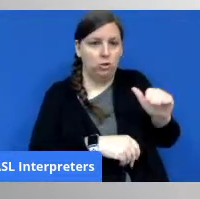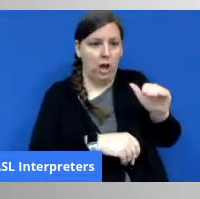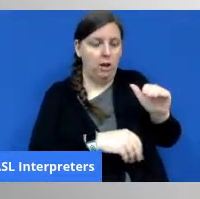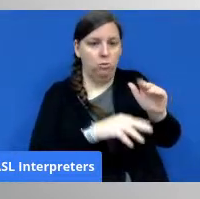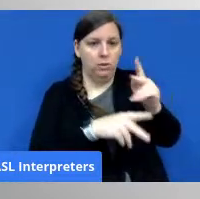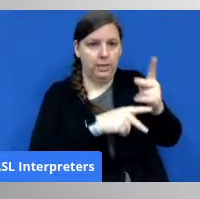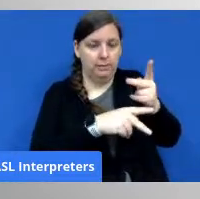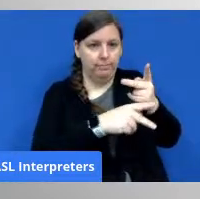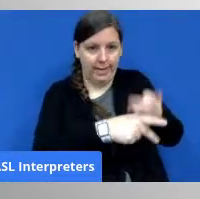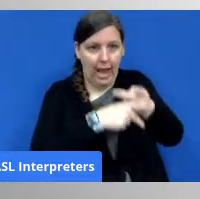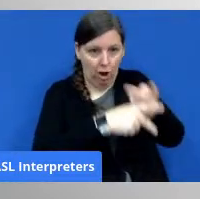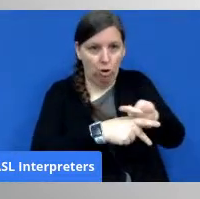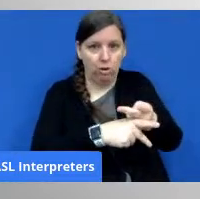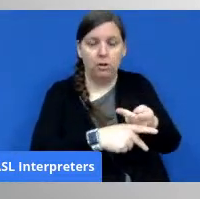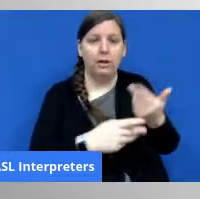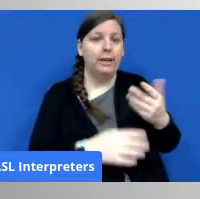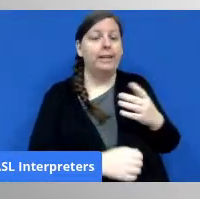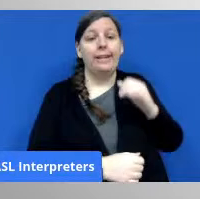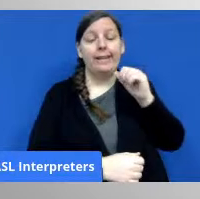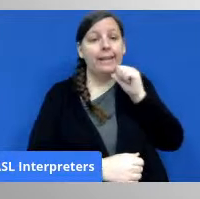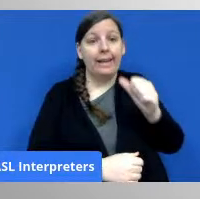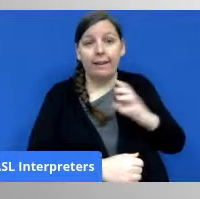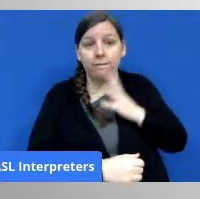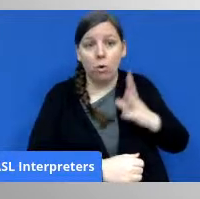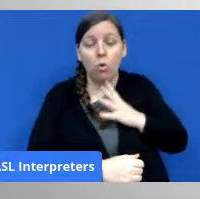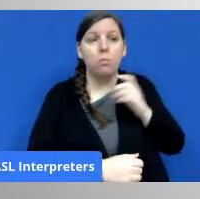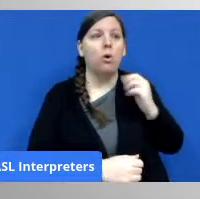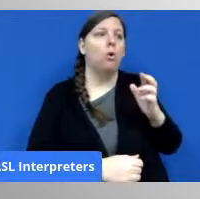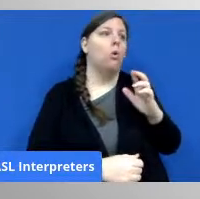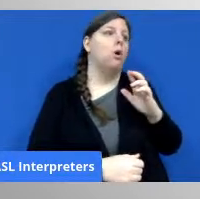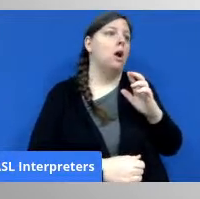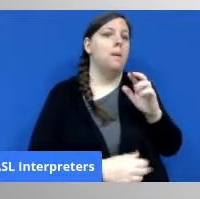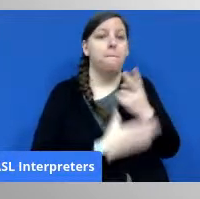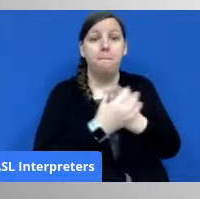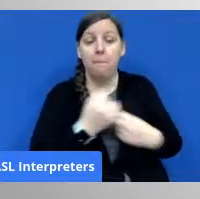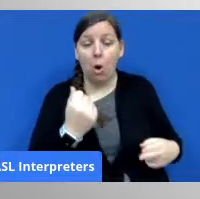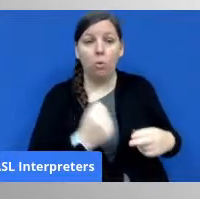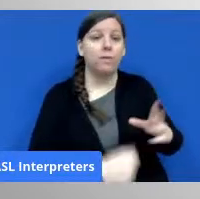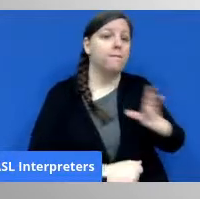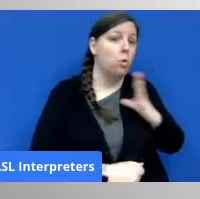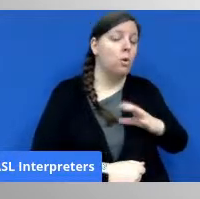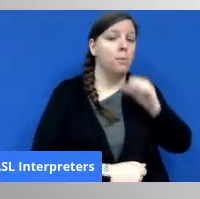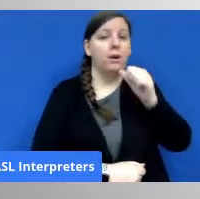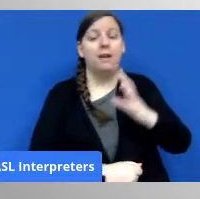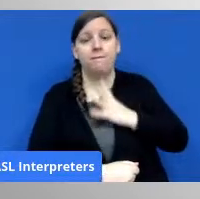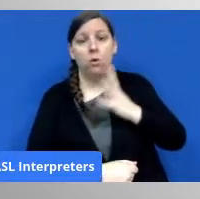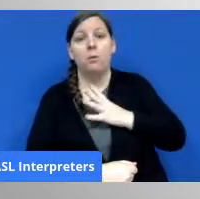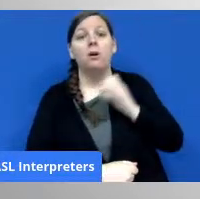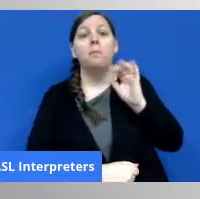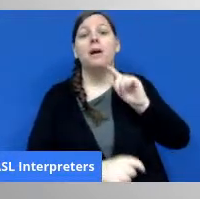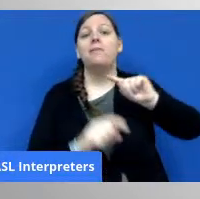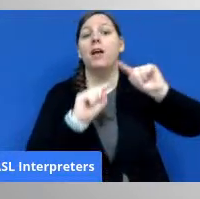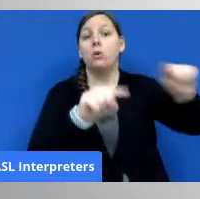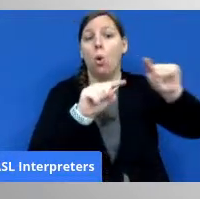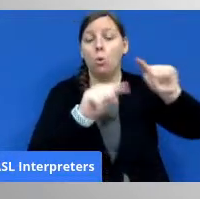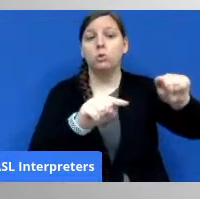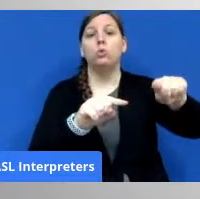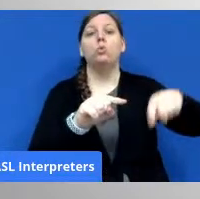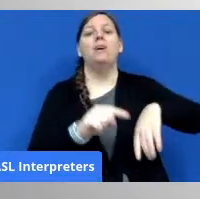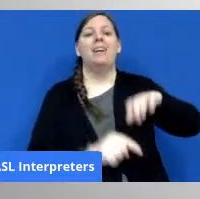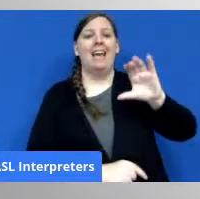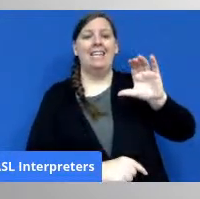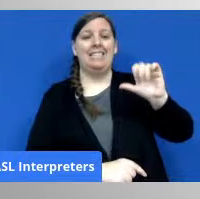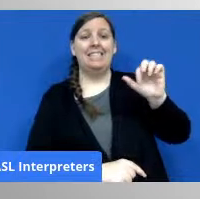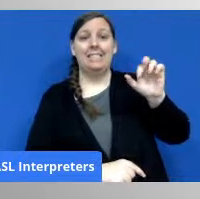be some combination of child care sources. But when families go to a center, the average monthly cost increases